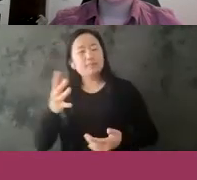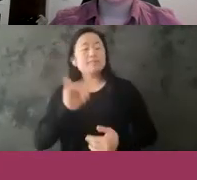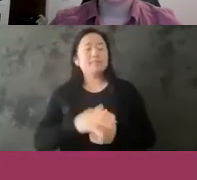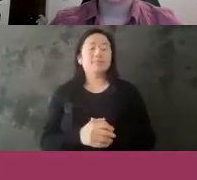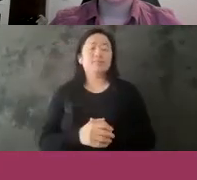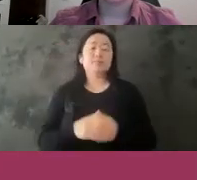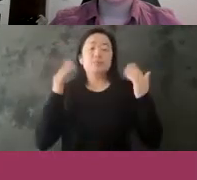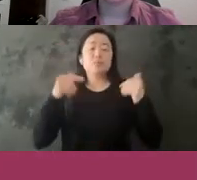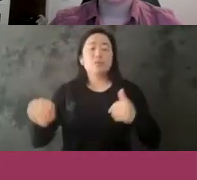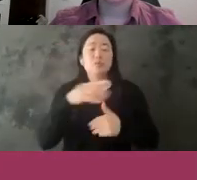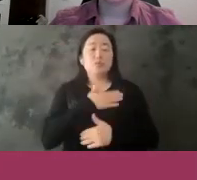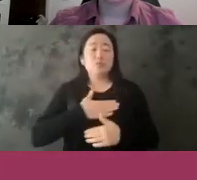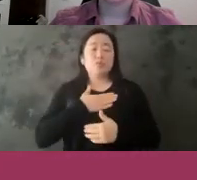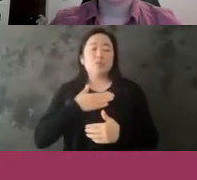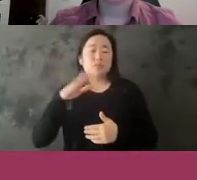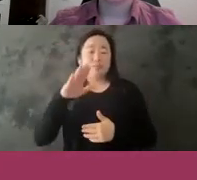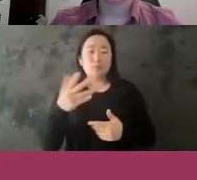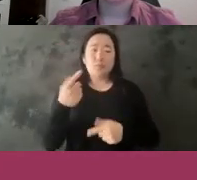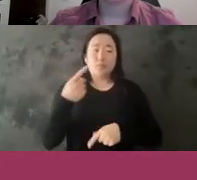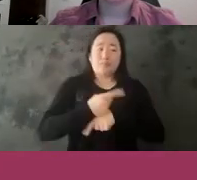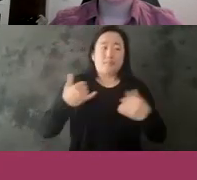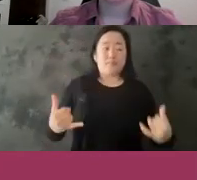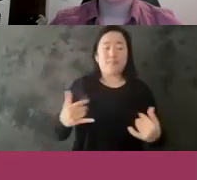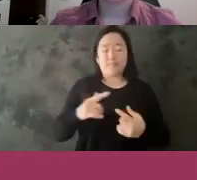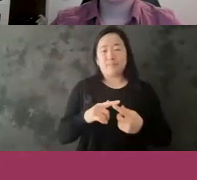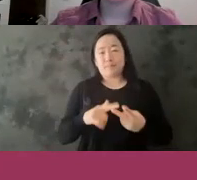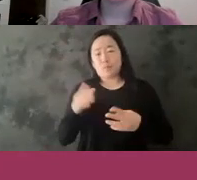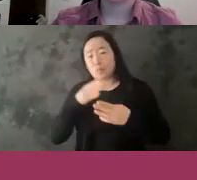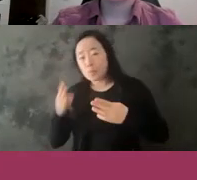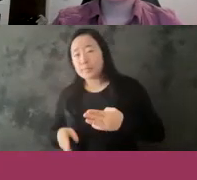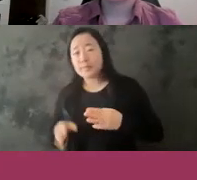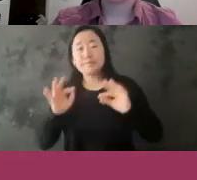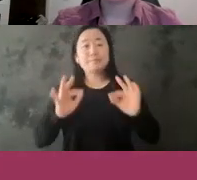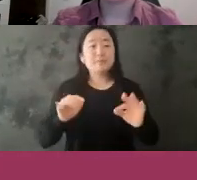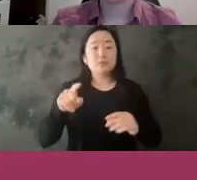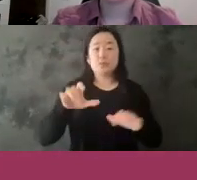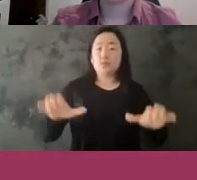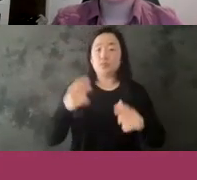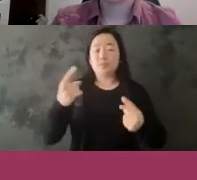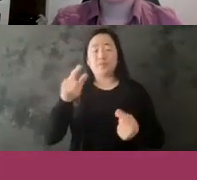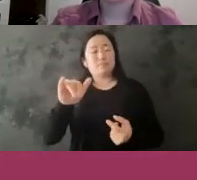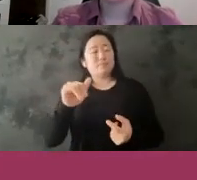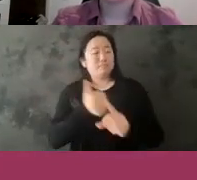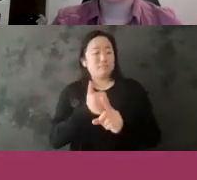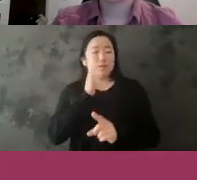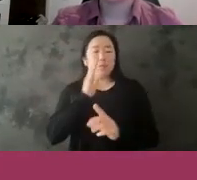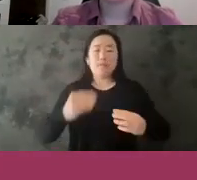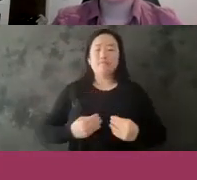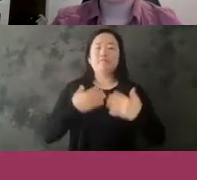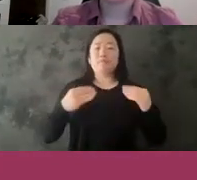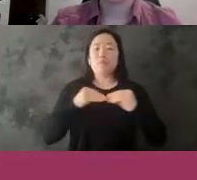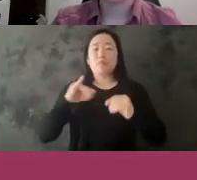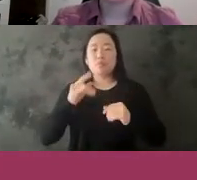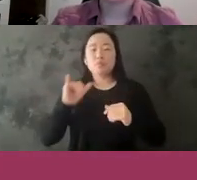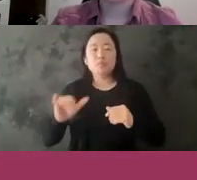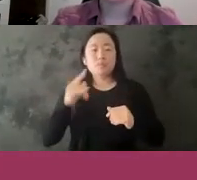a wonderful rest of your day and weekend, and you do something that helps cultivate more joy and healing